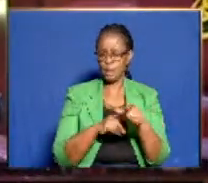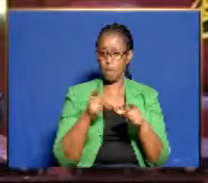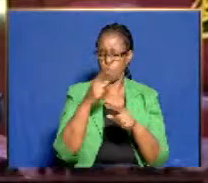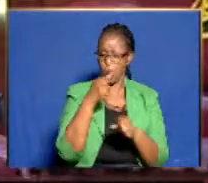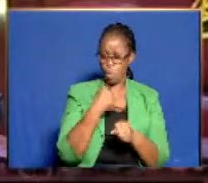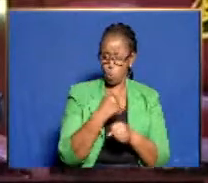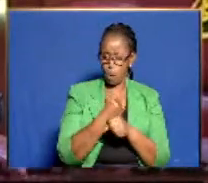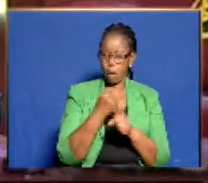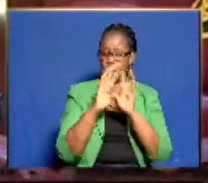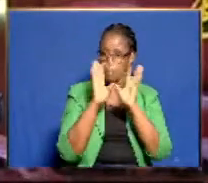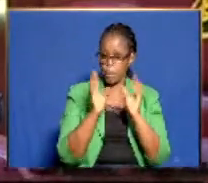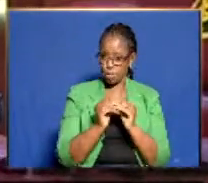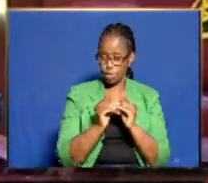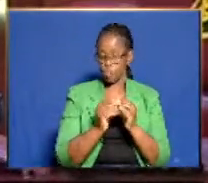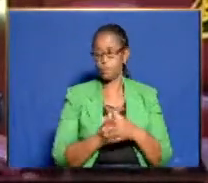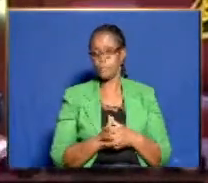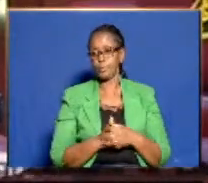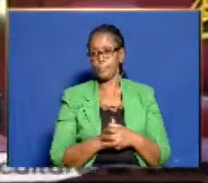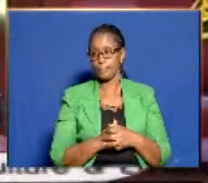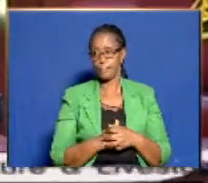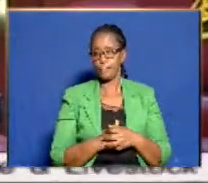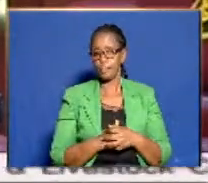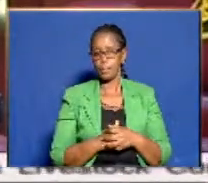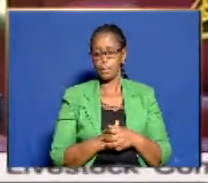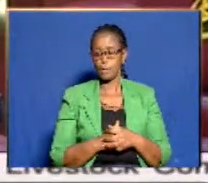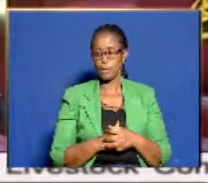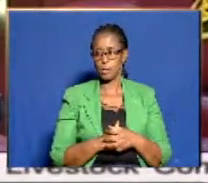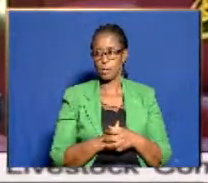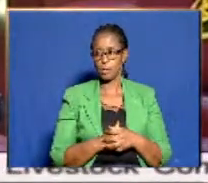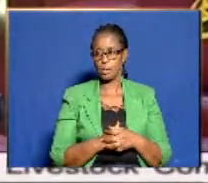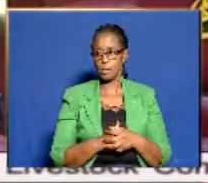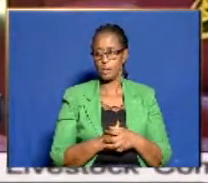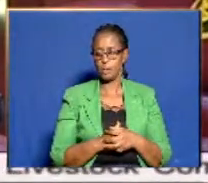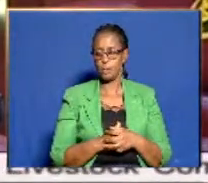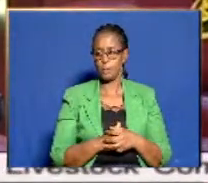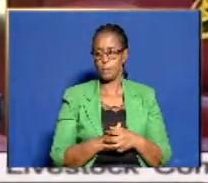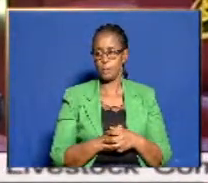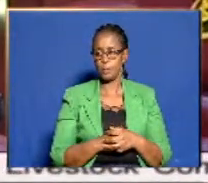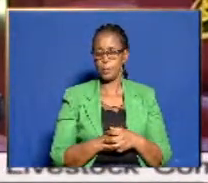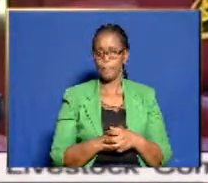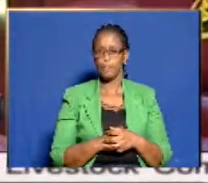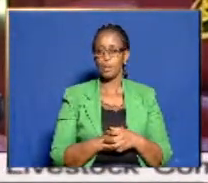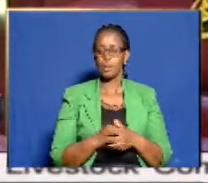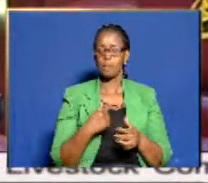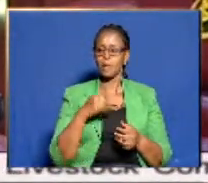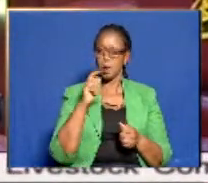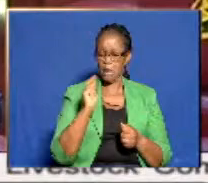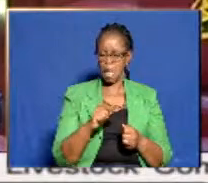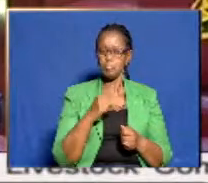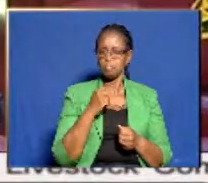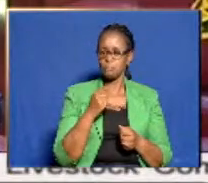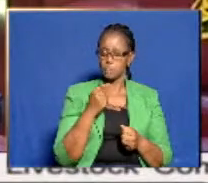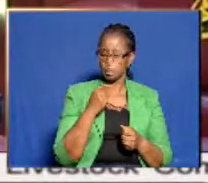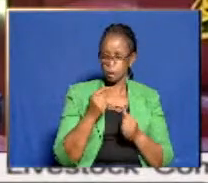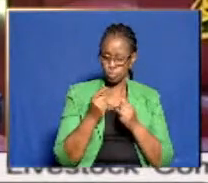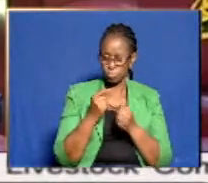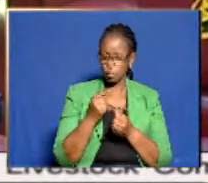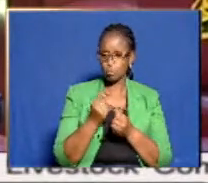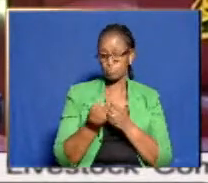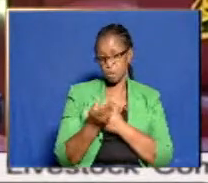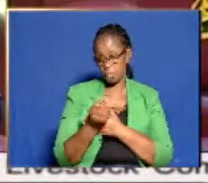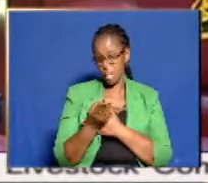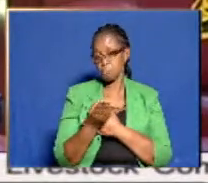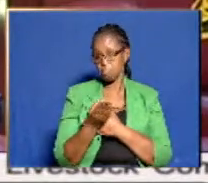issues that are there. Let me talk about agriculture, and like I'll also share, as my colleagues have said, we have a lot of